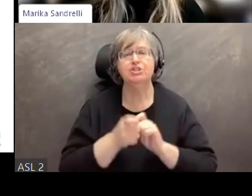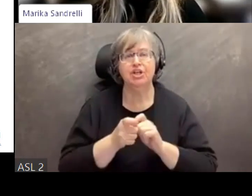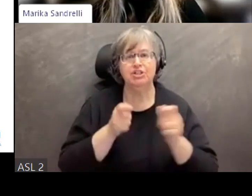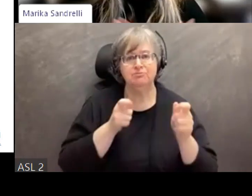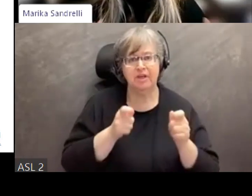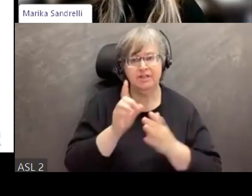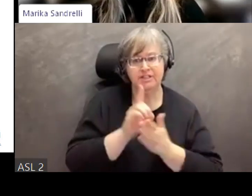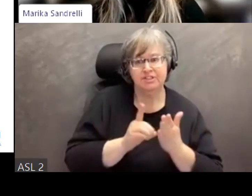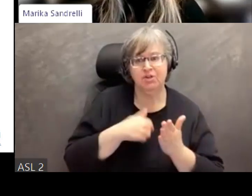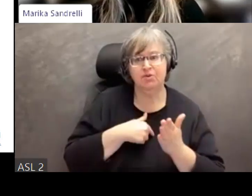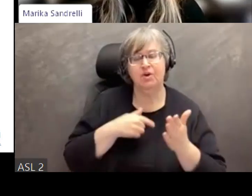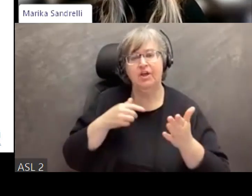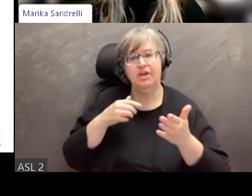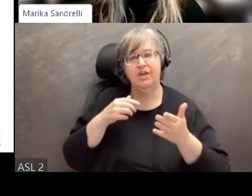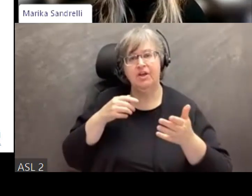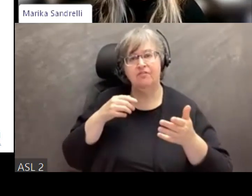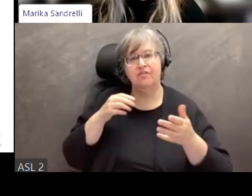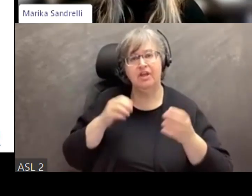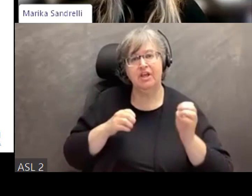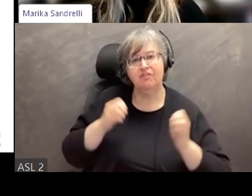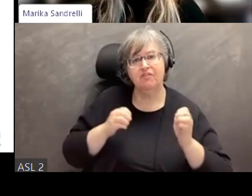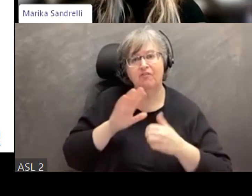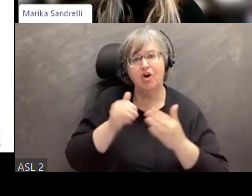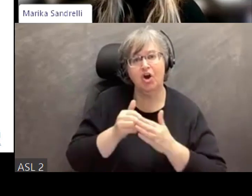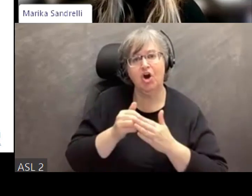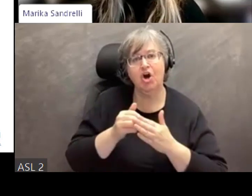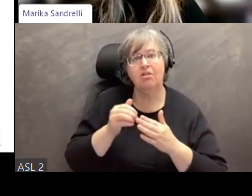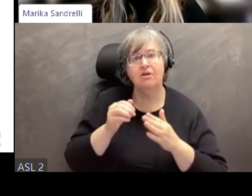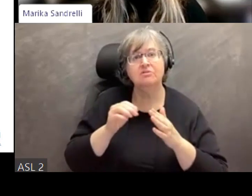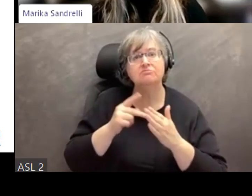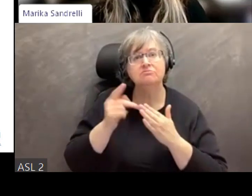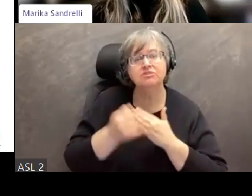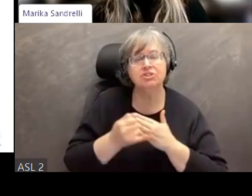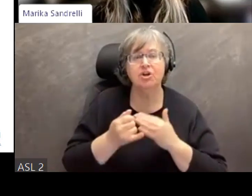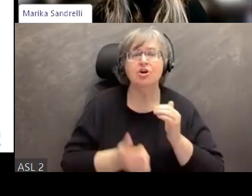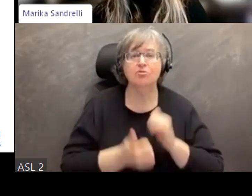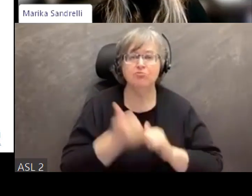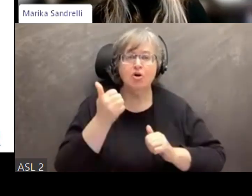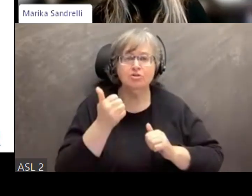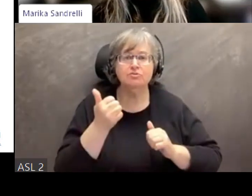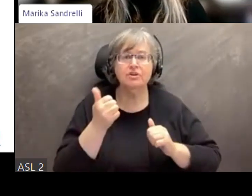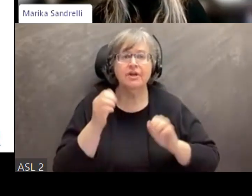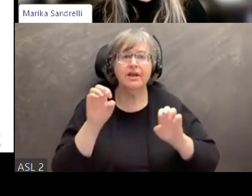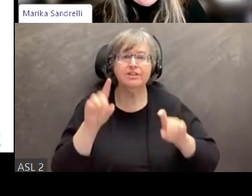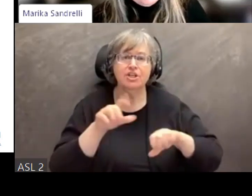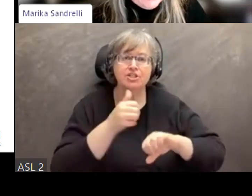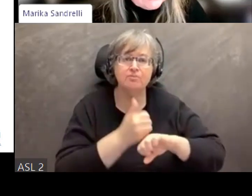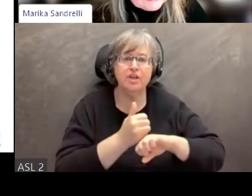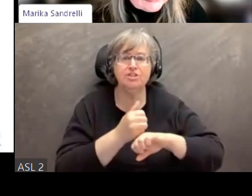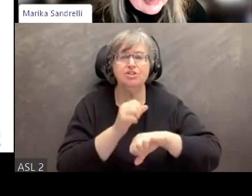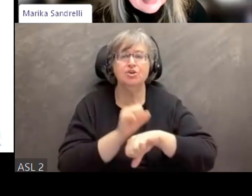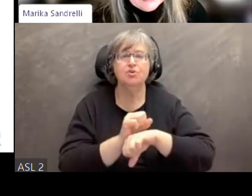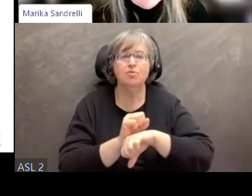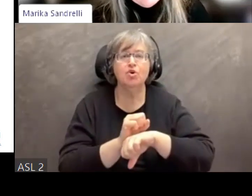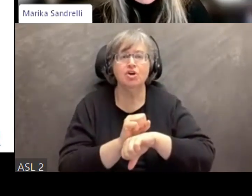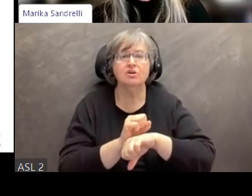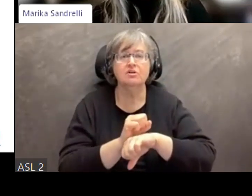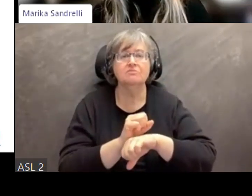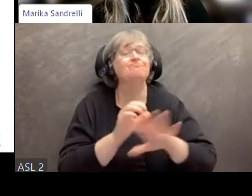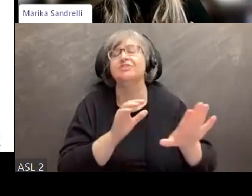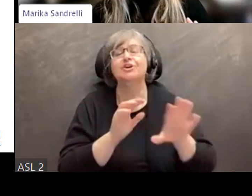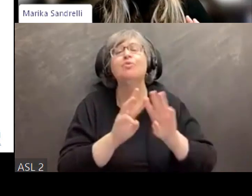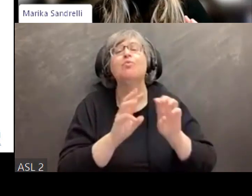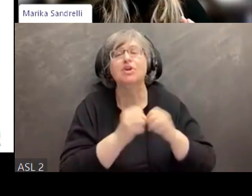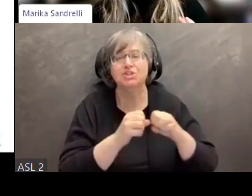we evaluated all of our initiatives. Mostly they were education-based, workshop-based.